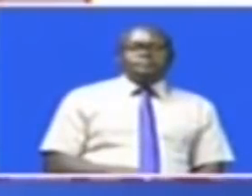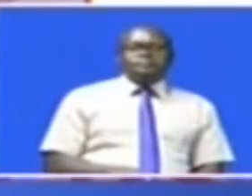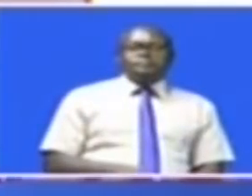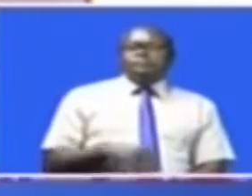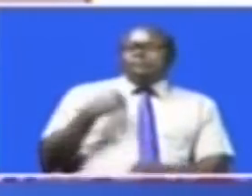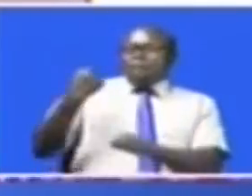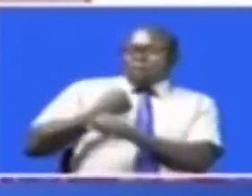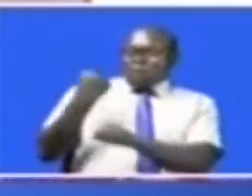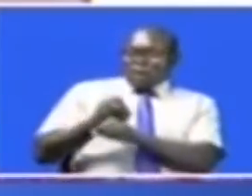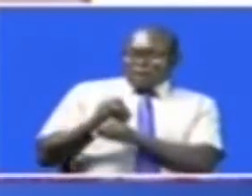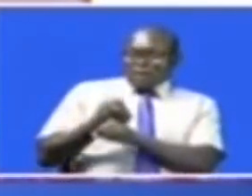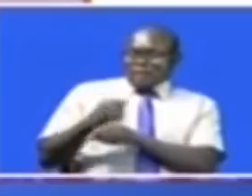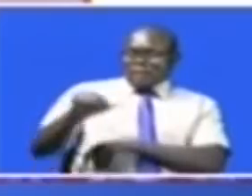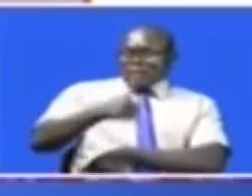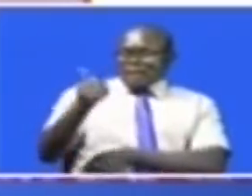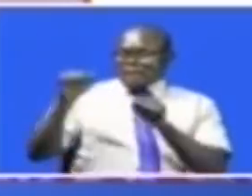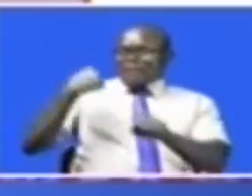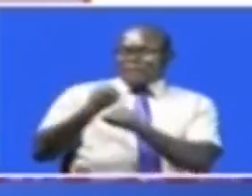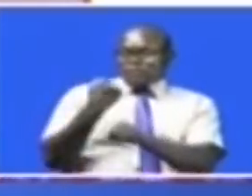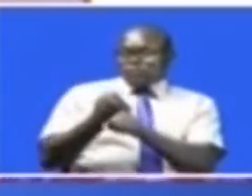kazi yenye naweza fanya ingine.